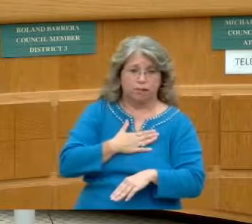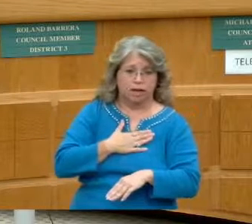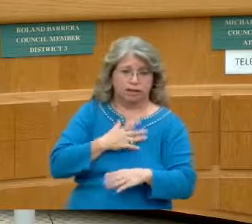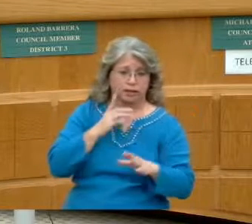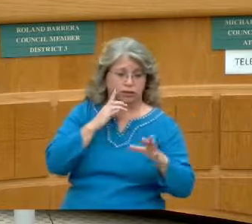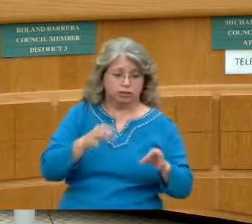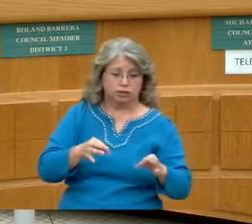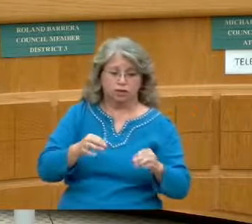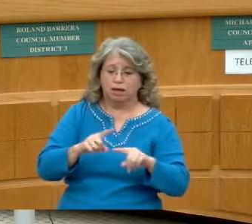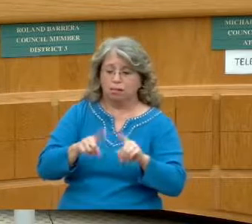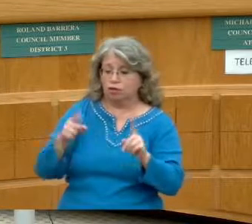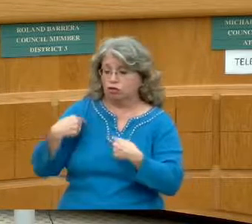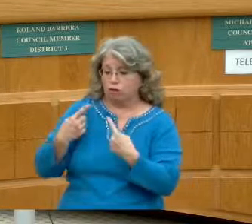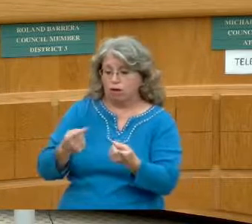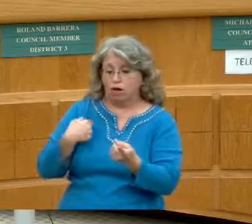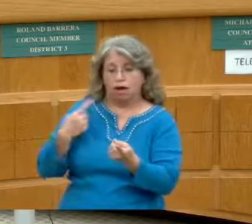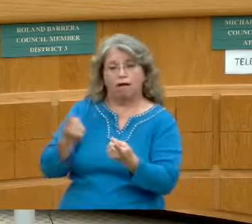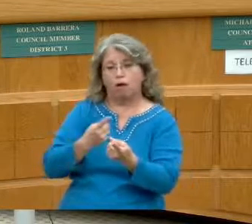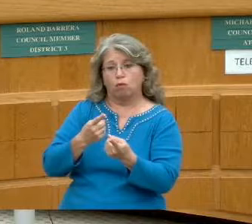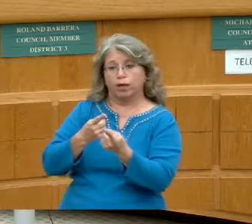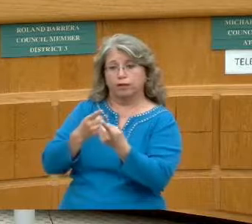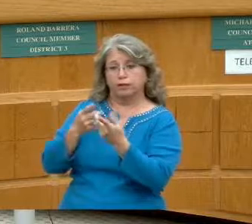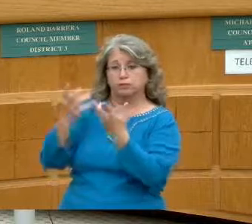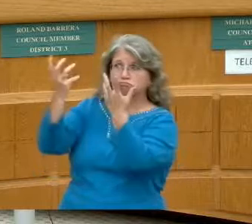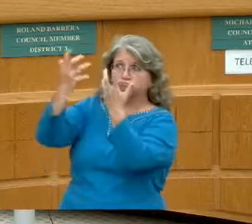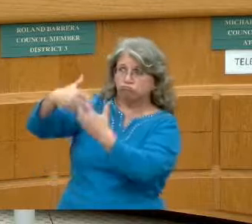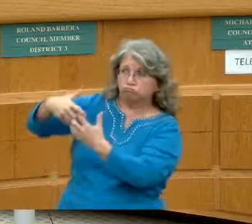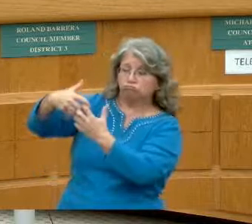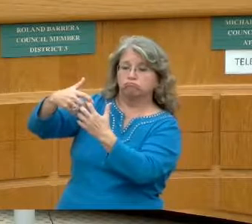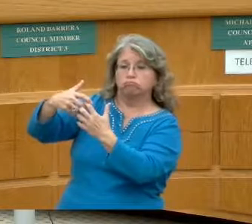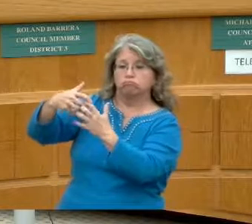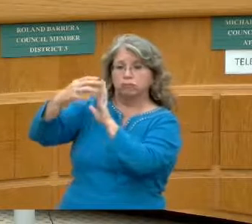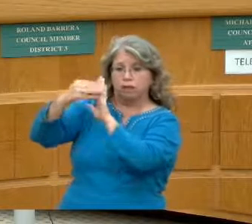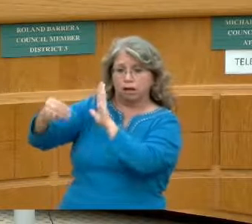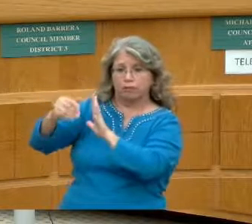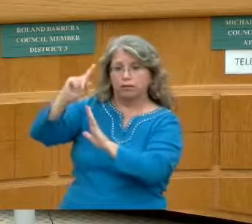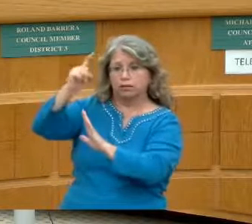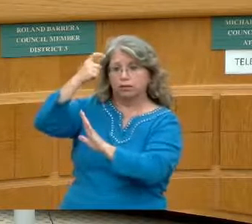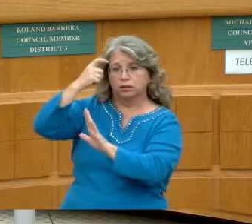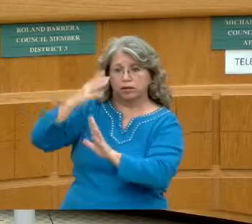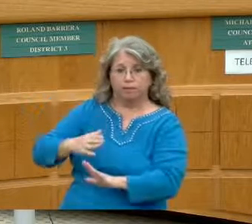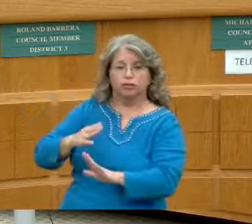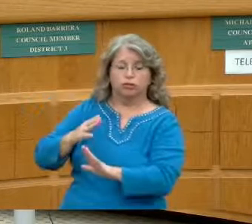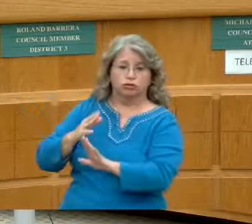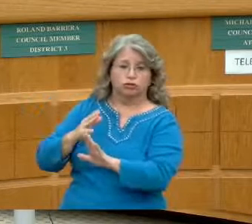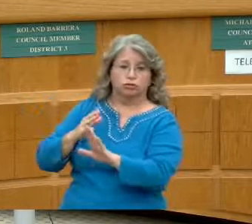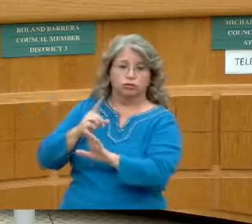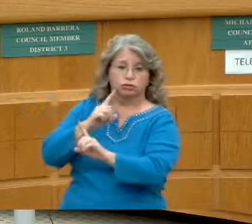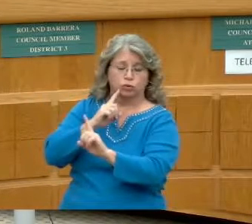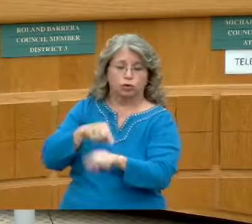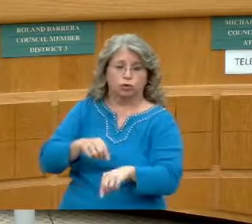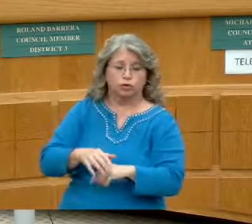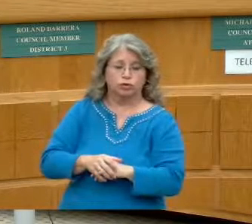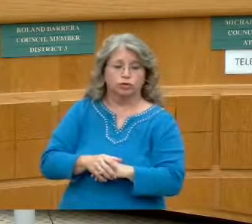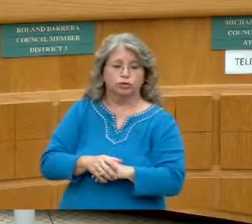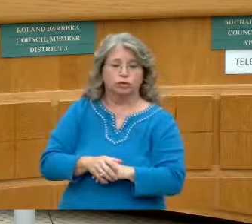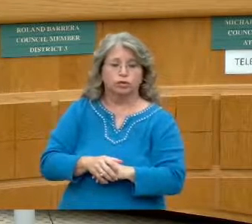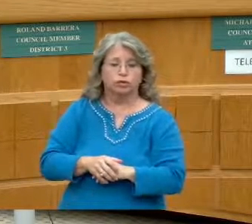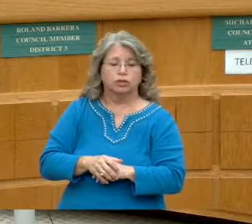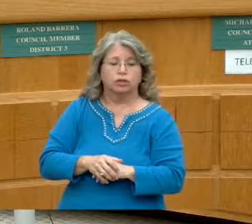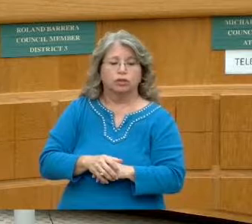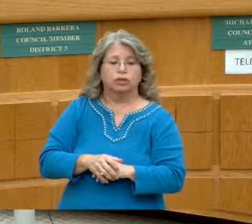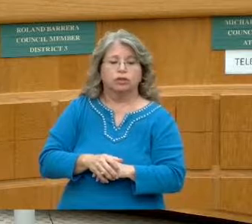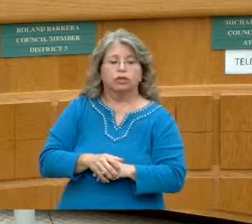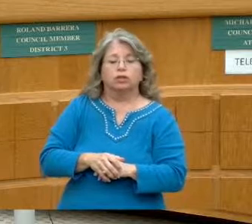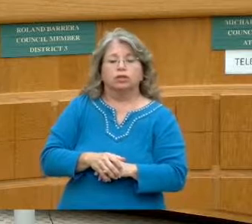orders, and that is what I'm doing again tomorrow morning when I sign the latest ones. So these orders make the governor's orders and limits effective